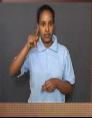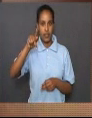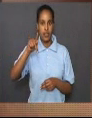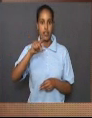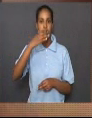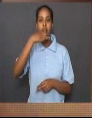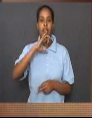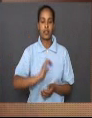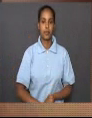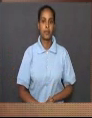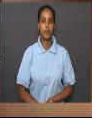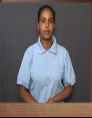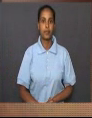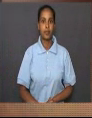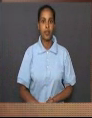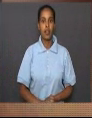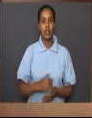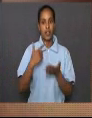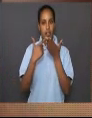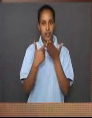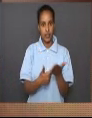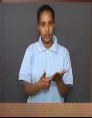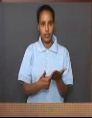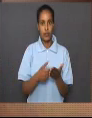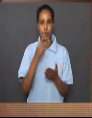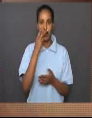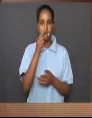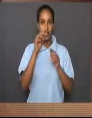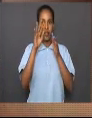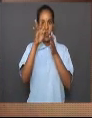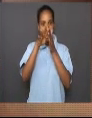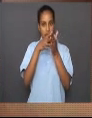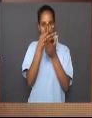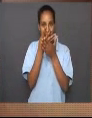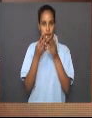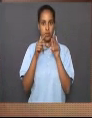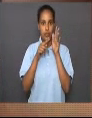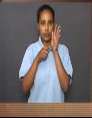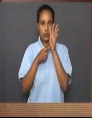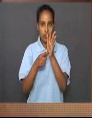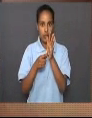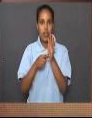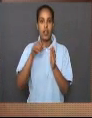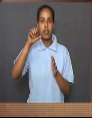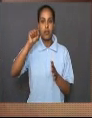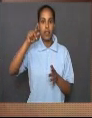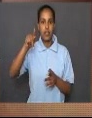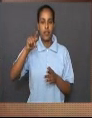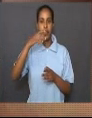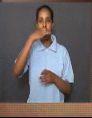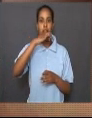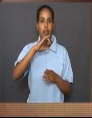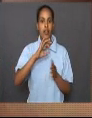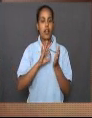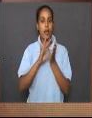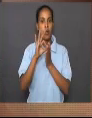specific heat. Here you can see a table showing the specific heat for a number